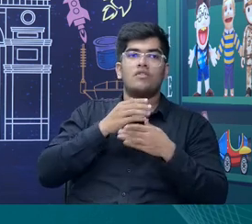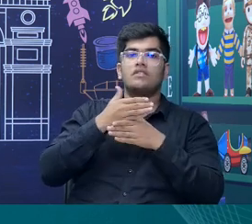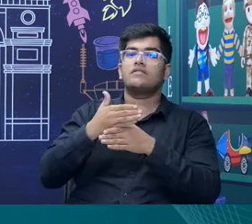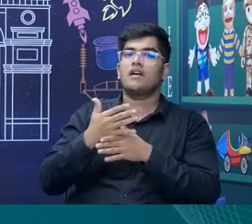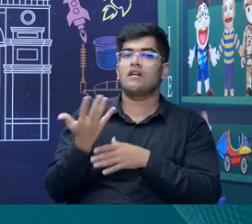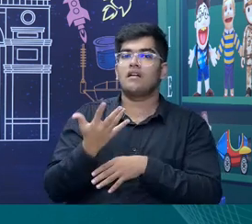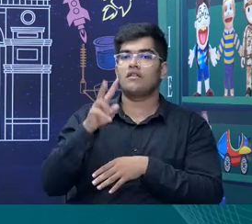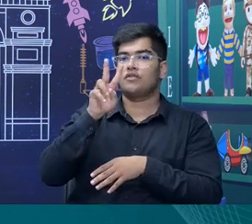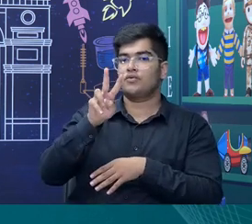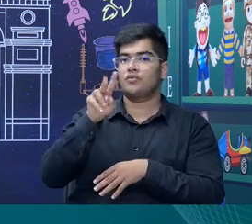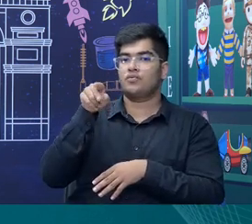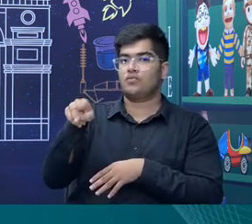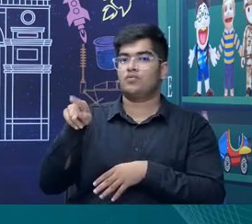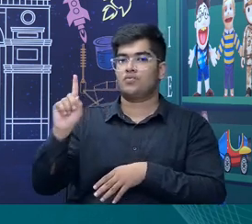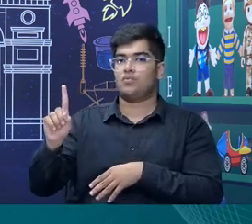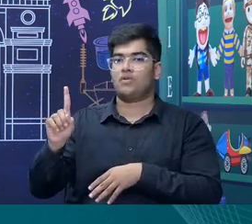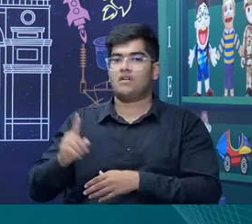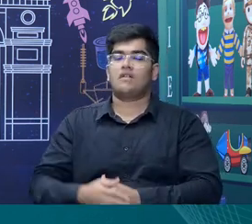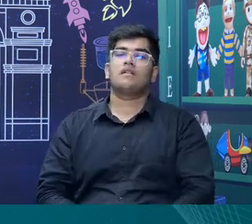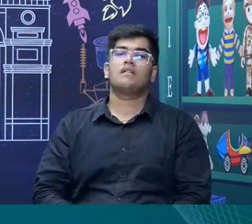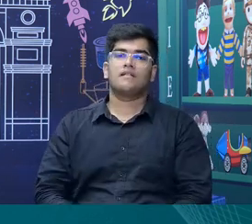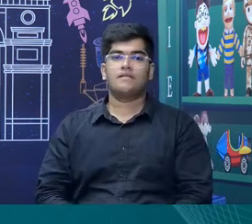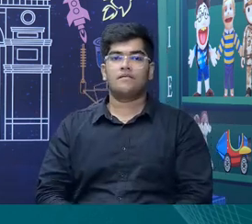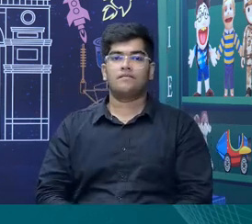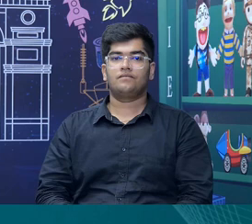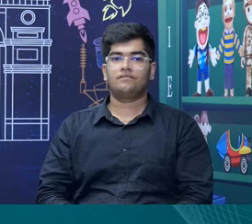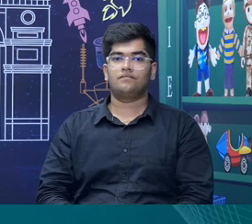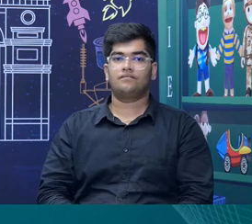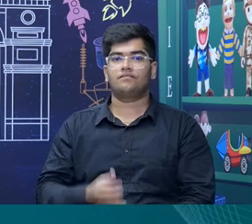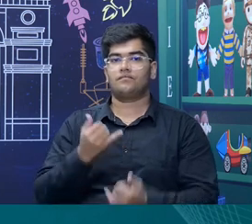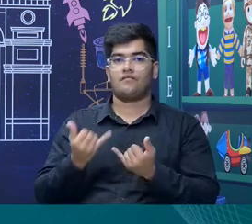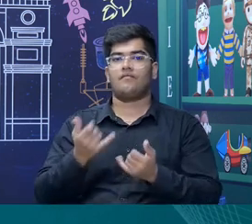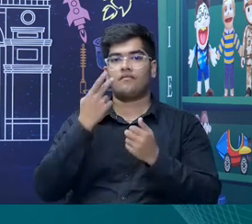again see this particular thing Arun Varun